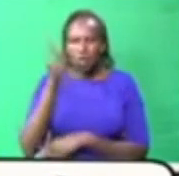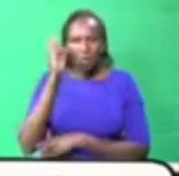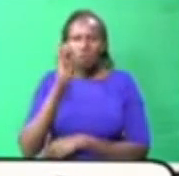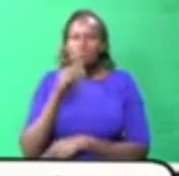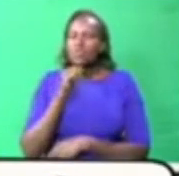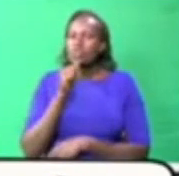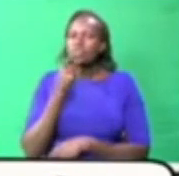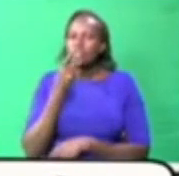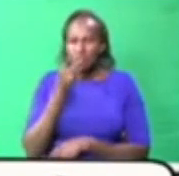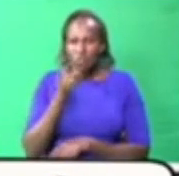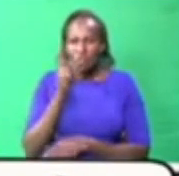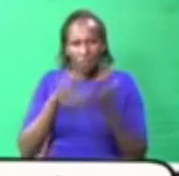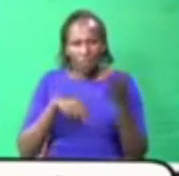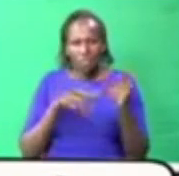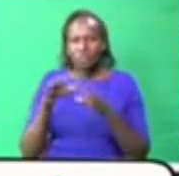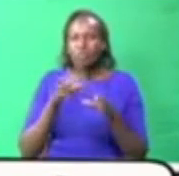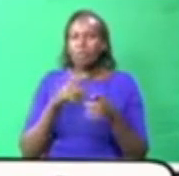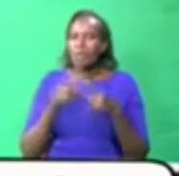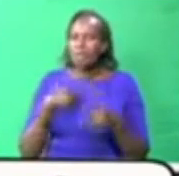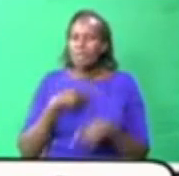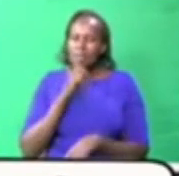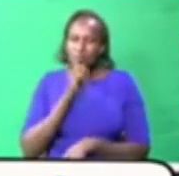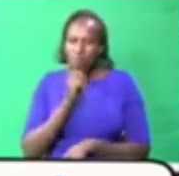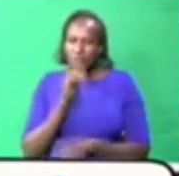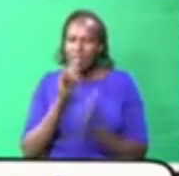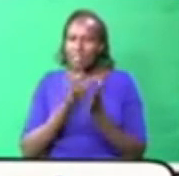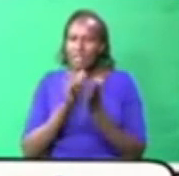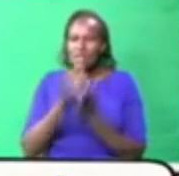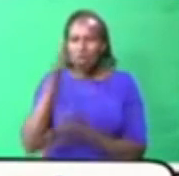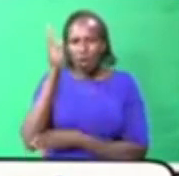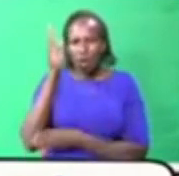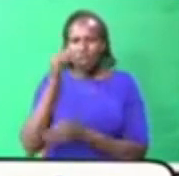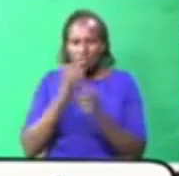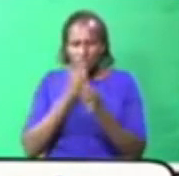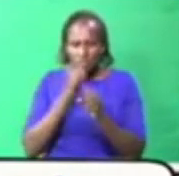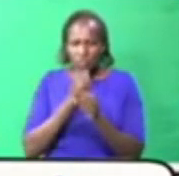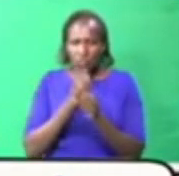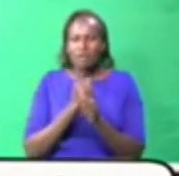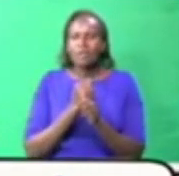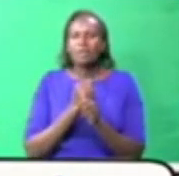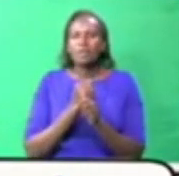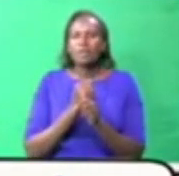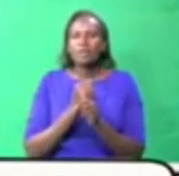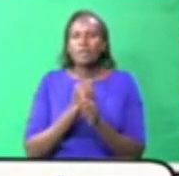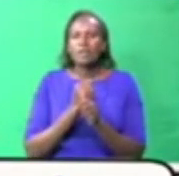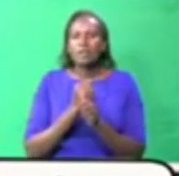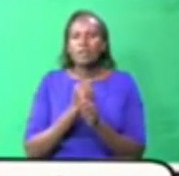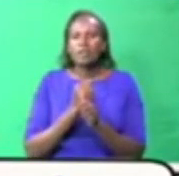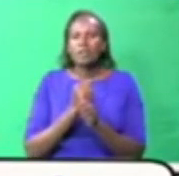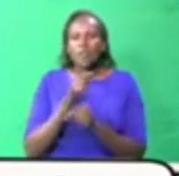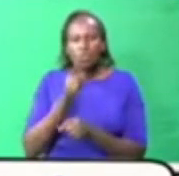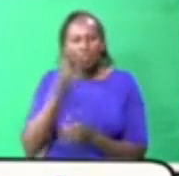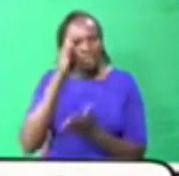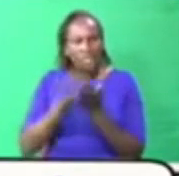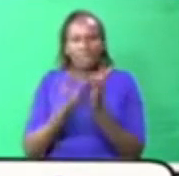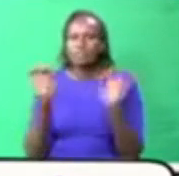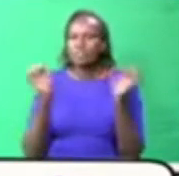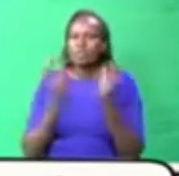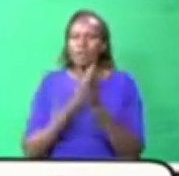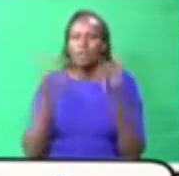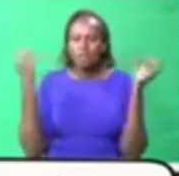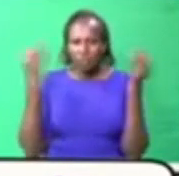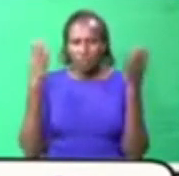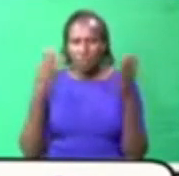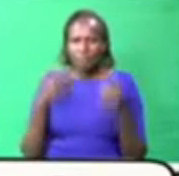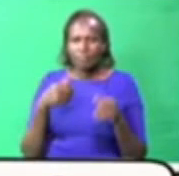doing. But one thing I'm sure is that he's doing some work that even if you are told, you would not believe. Hallelujah.